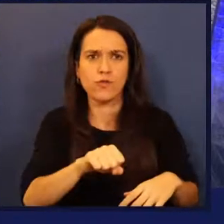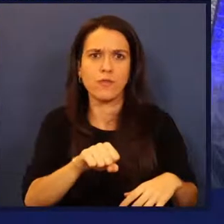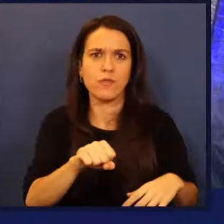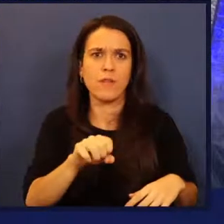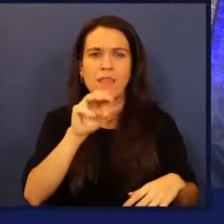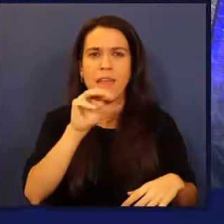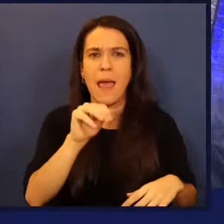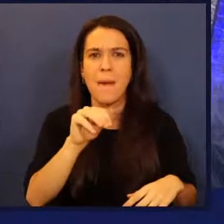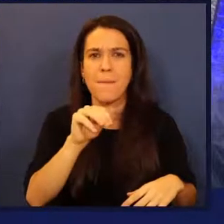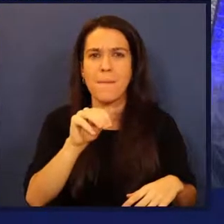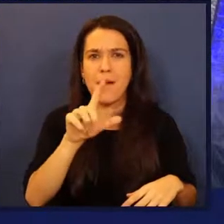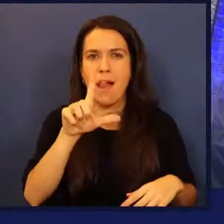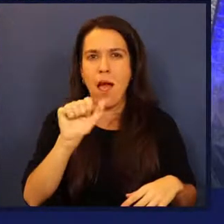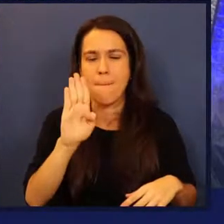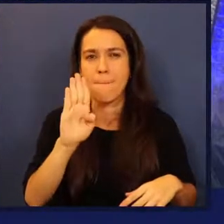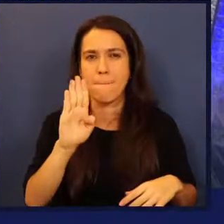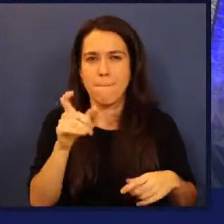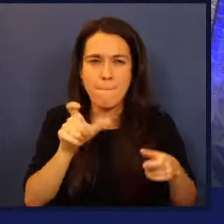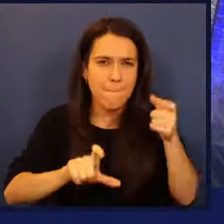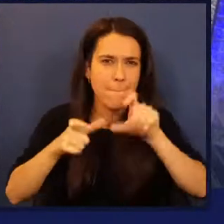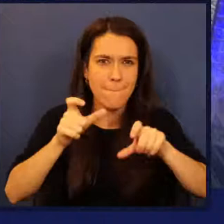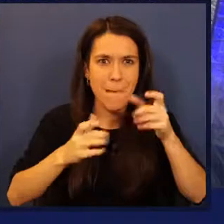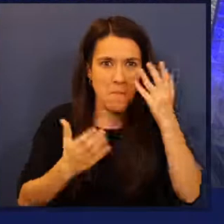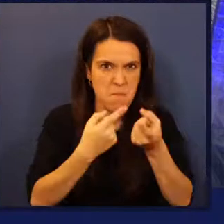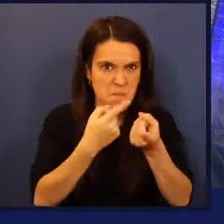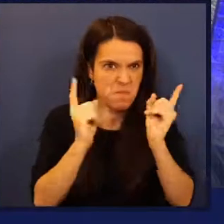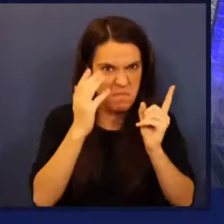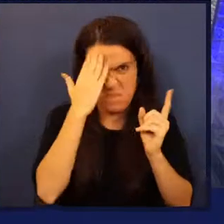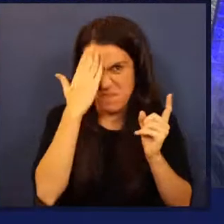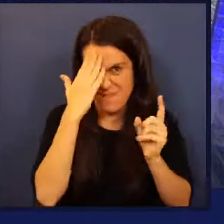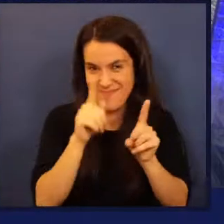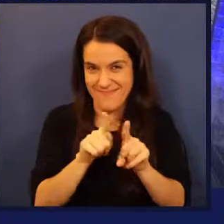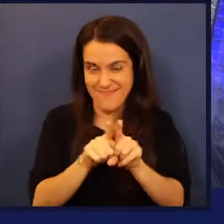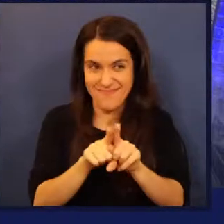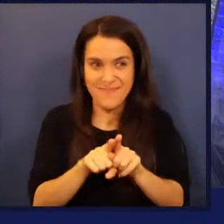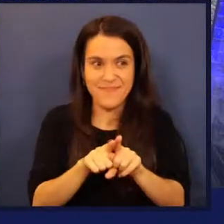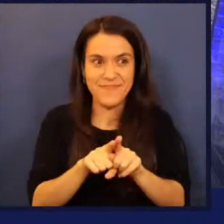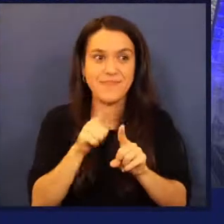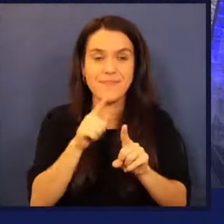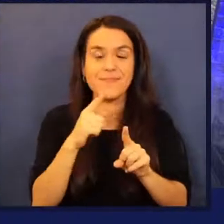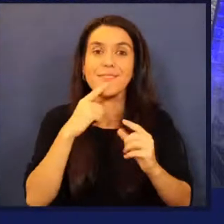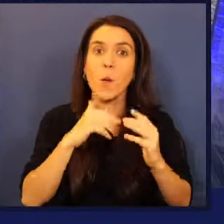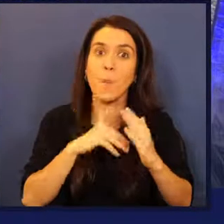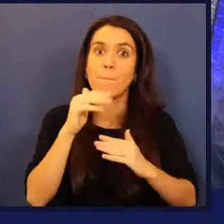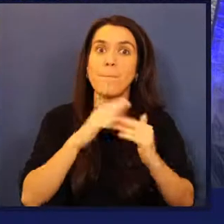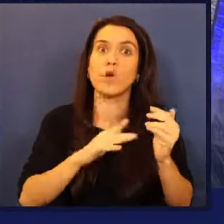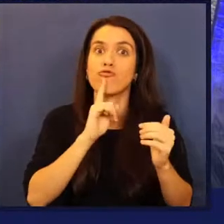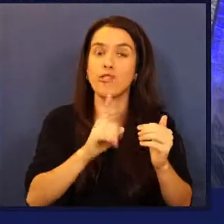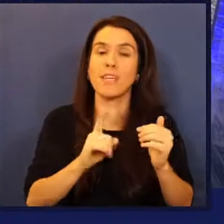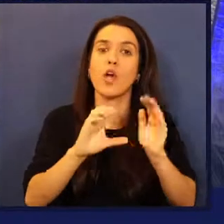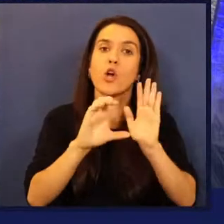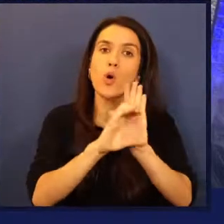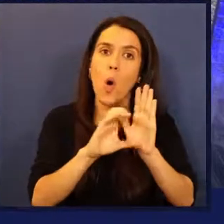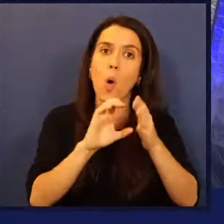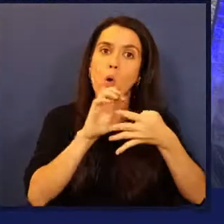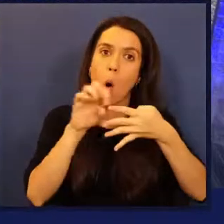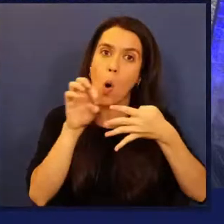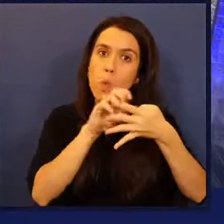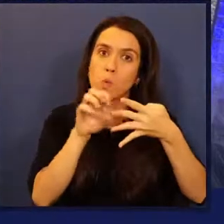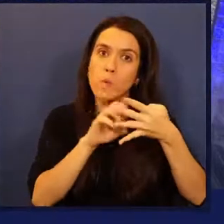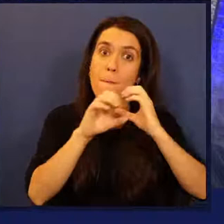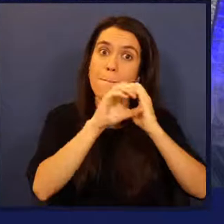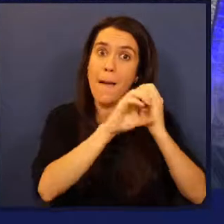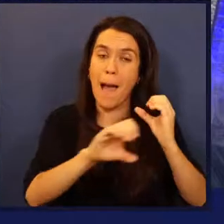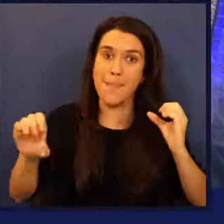new term, probably to a lot of people who are listening as well. But building an actual code pipeline for AI, I mean, again, in my